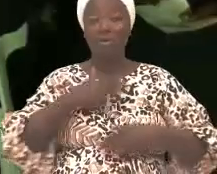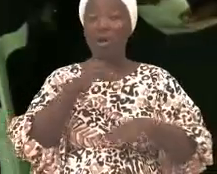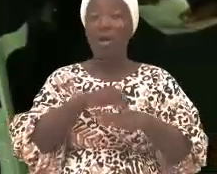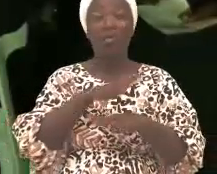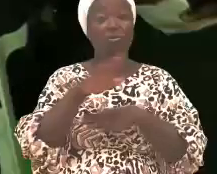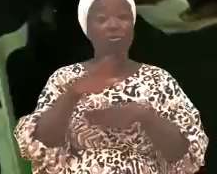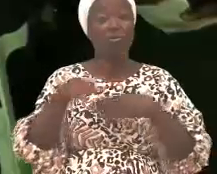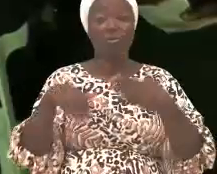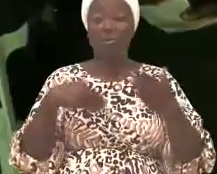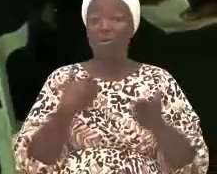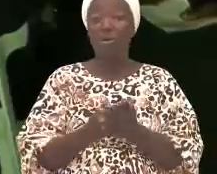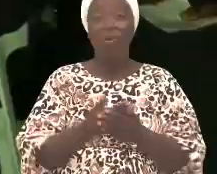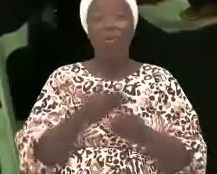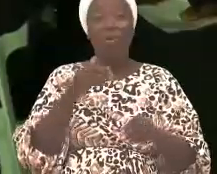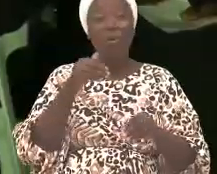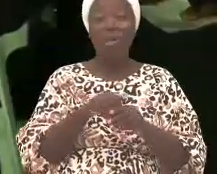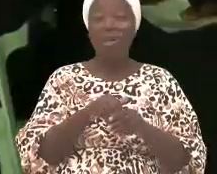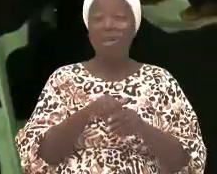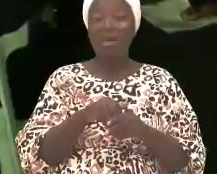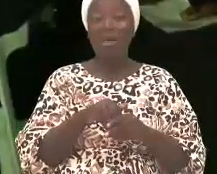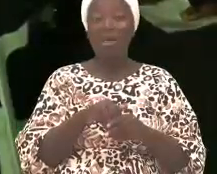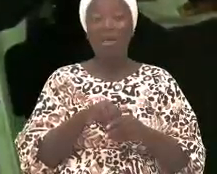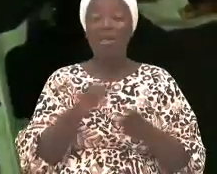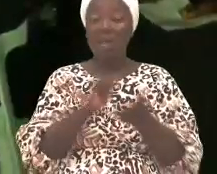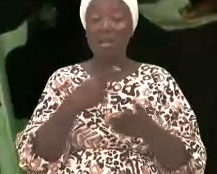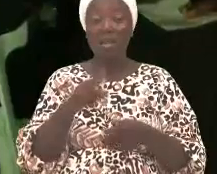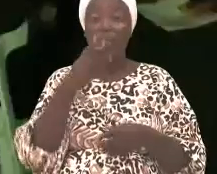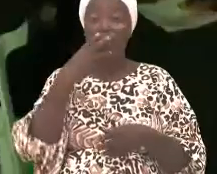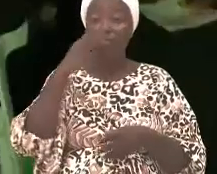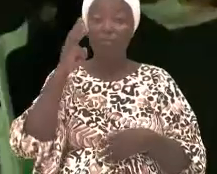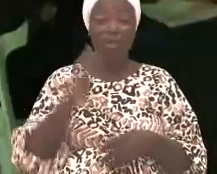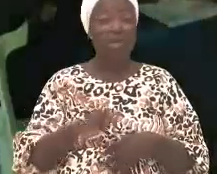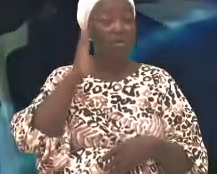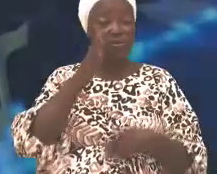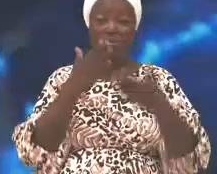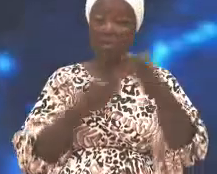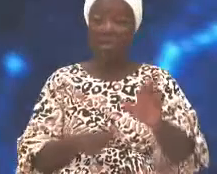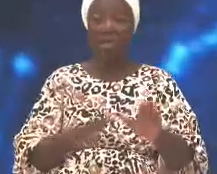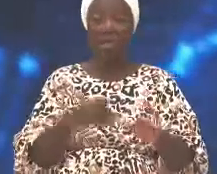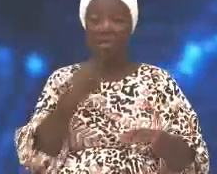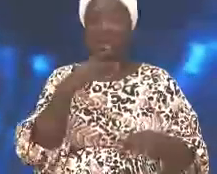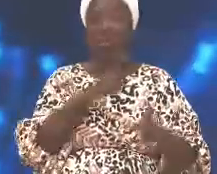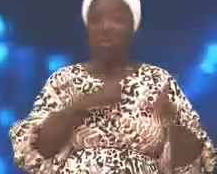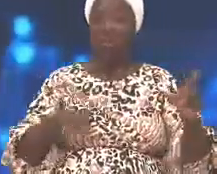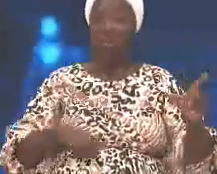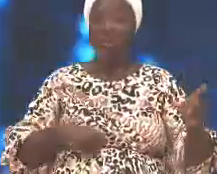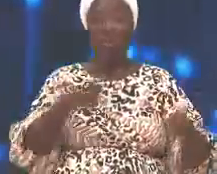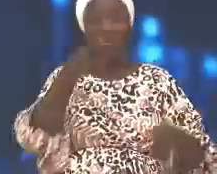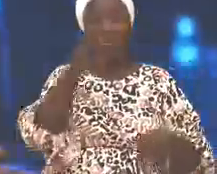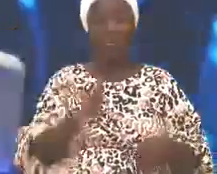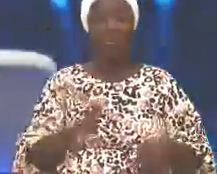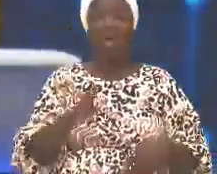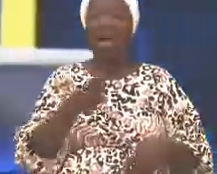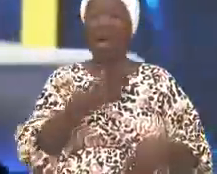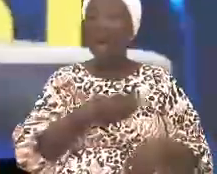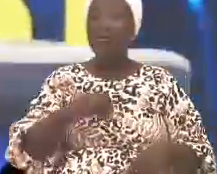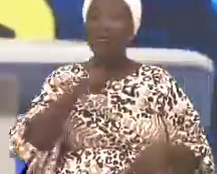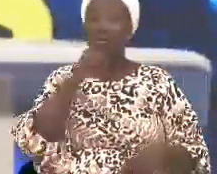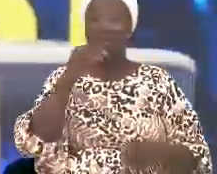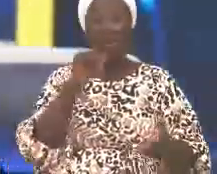the wicked, that the wicked should die, says the Lord God, and not that he